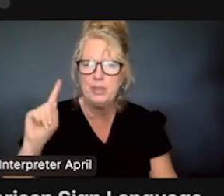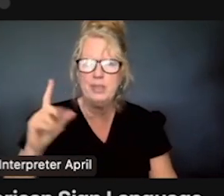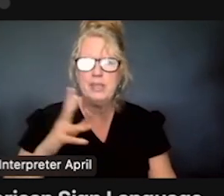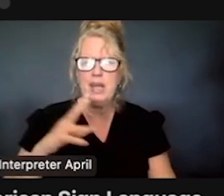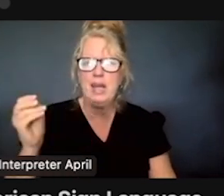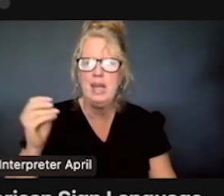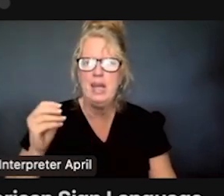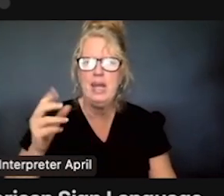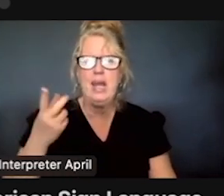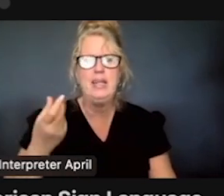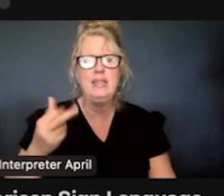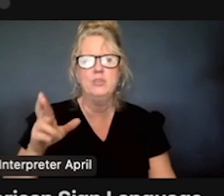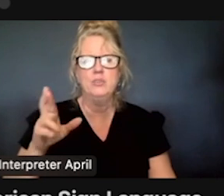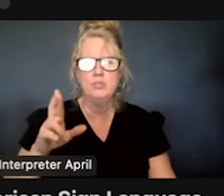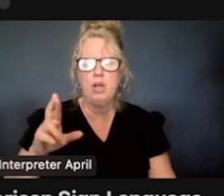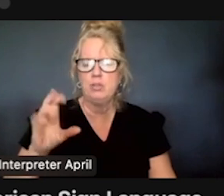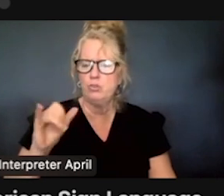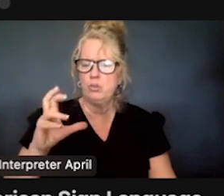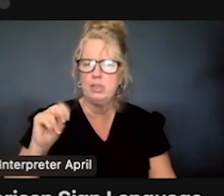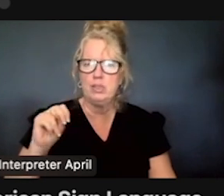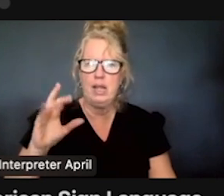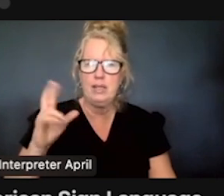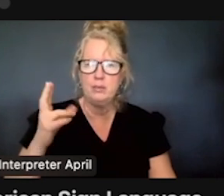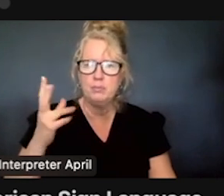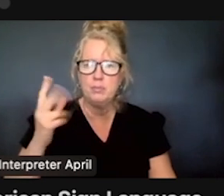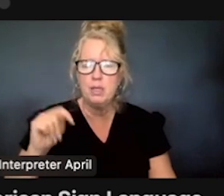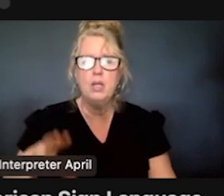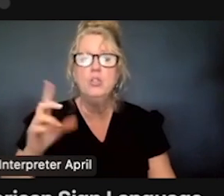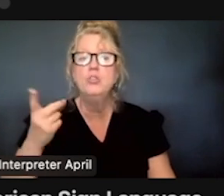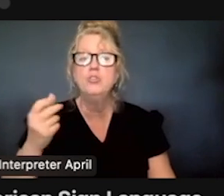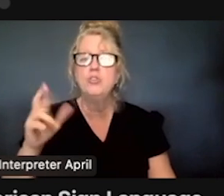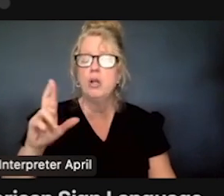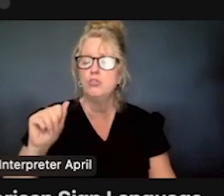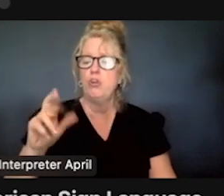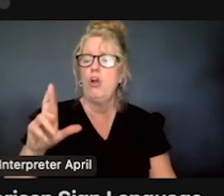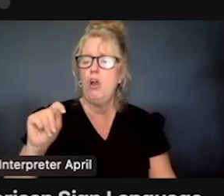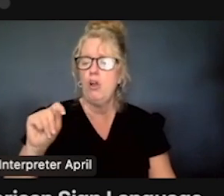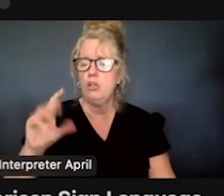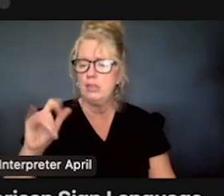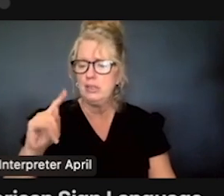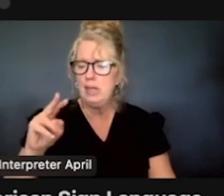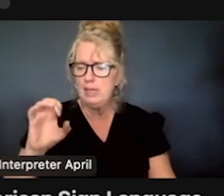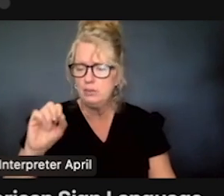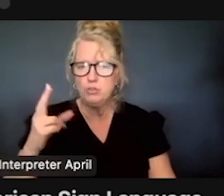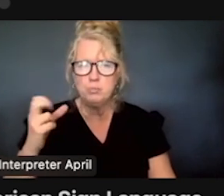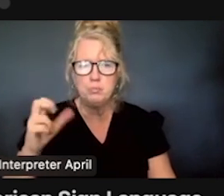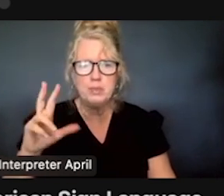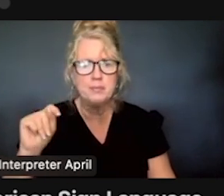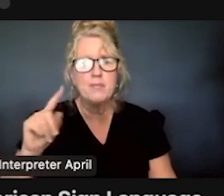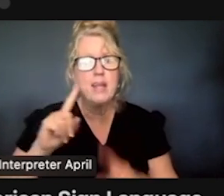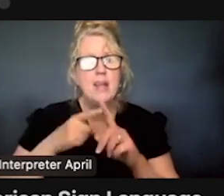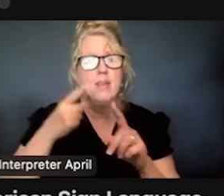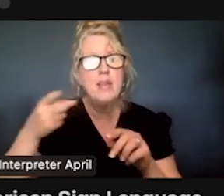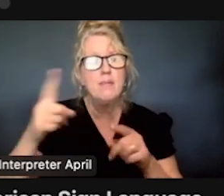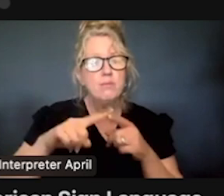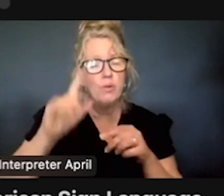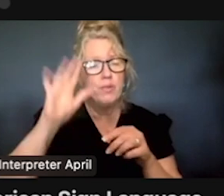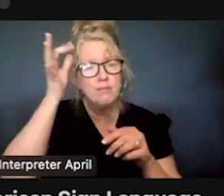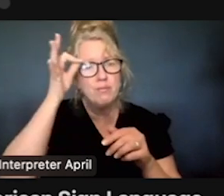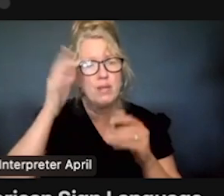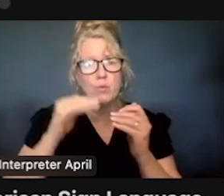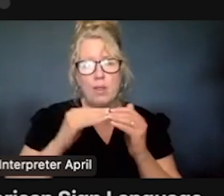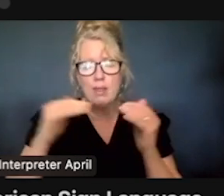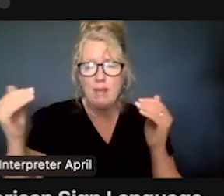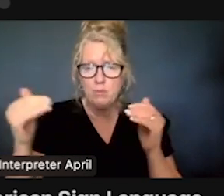Dr. Kleinschmidt was also there. Dr. Art Kleinschmidt, who's the new director of behavioral health on the federal level, and we'd